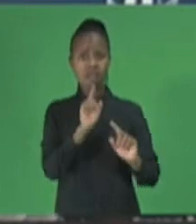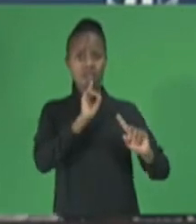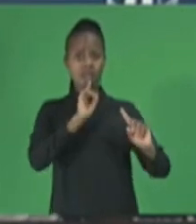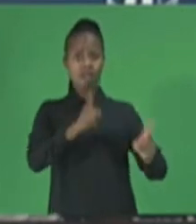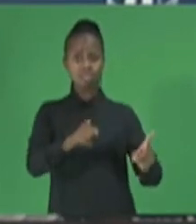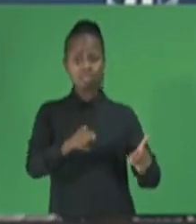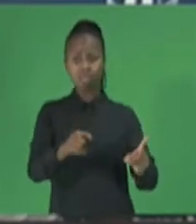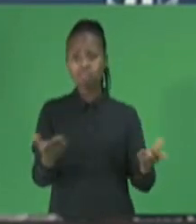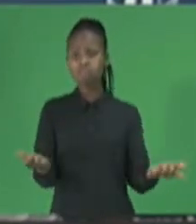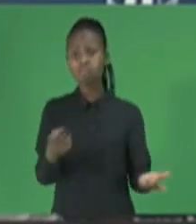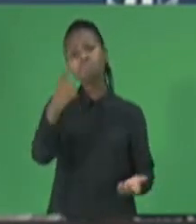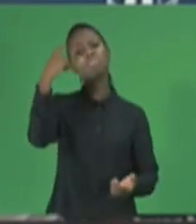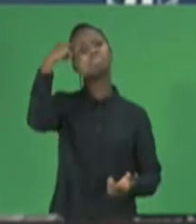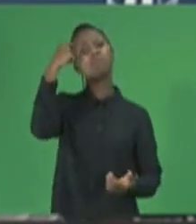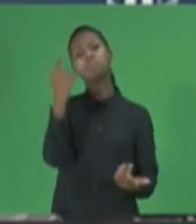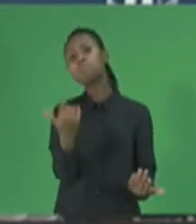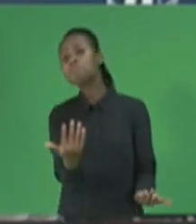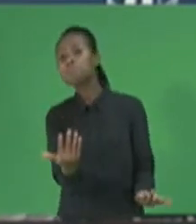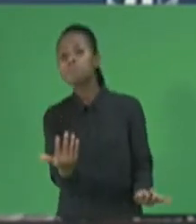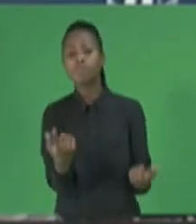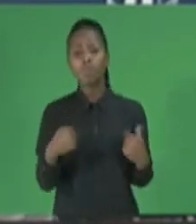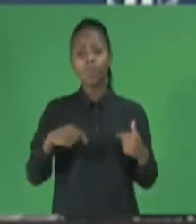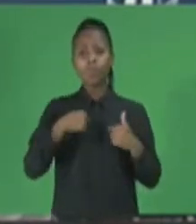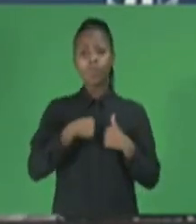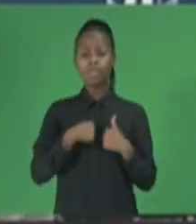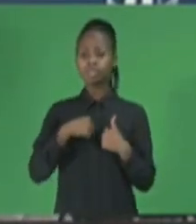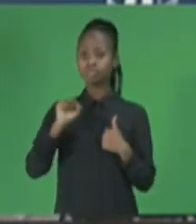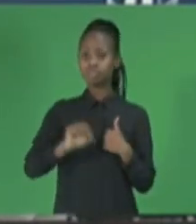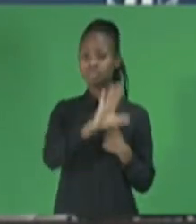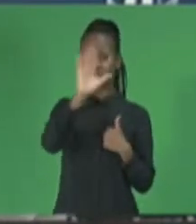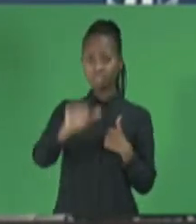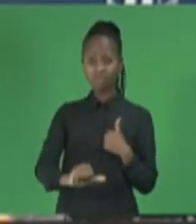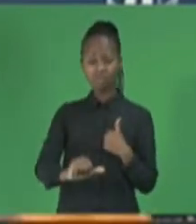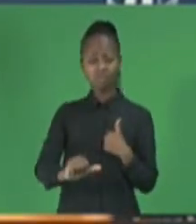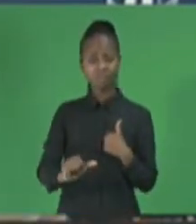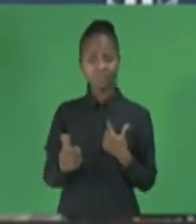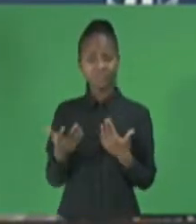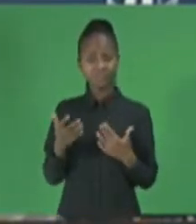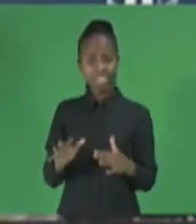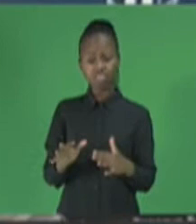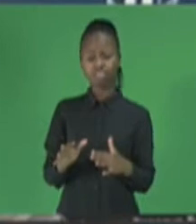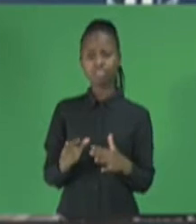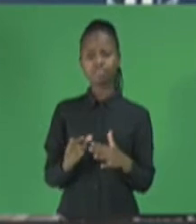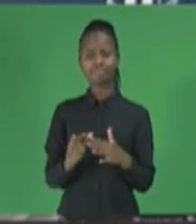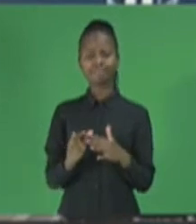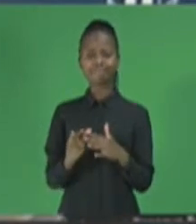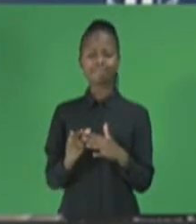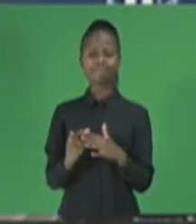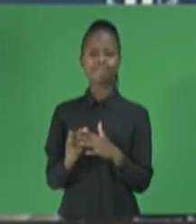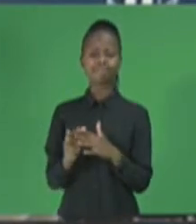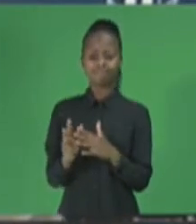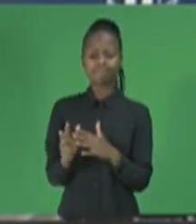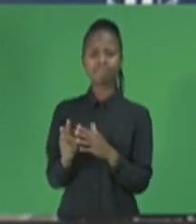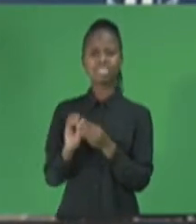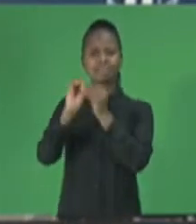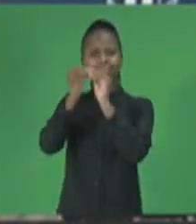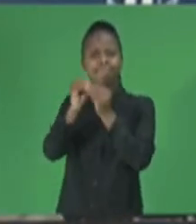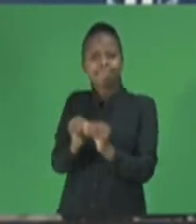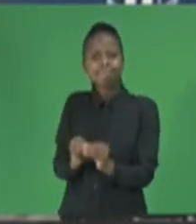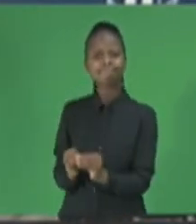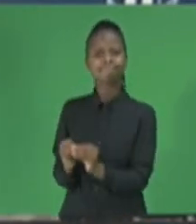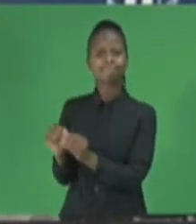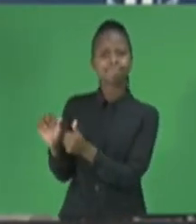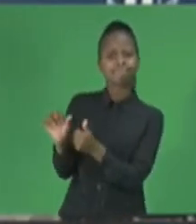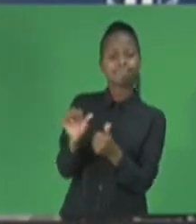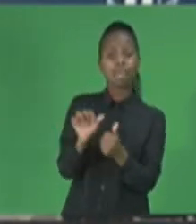in no doubt is that we had recovered faster than we thought we would recover, but also bear in mind